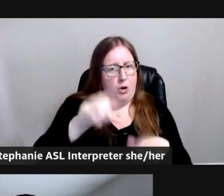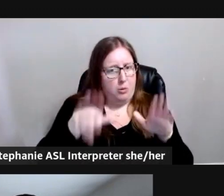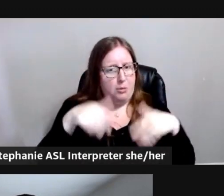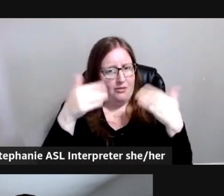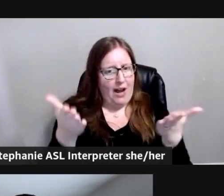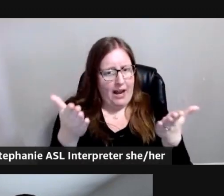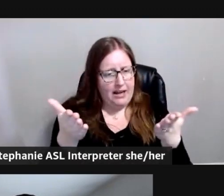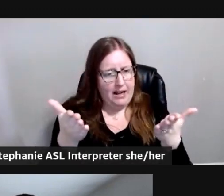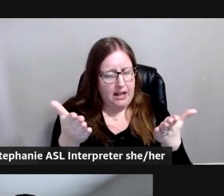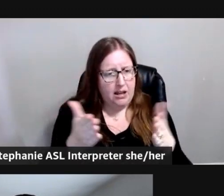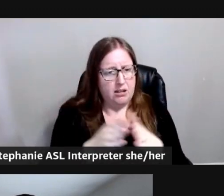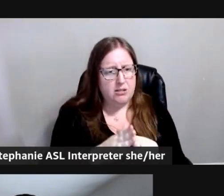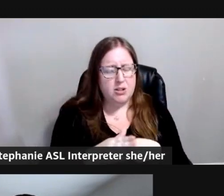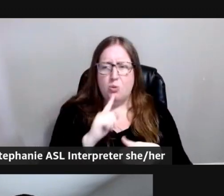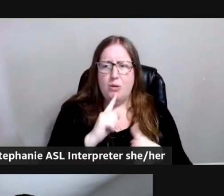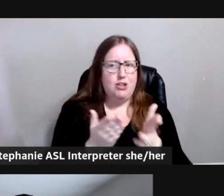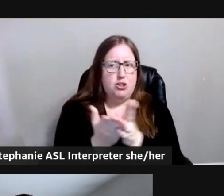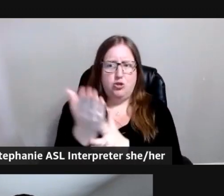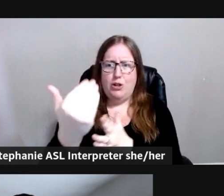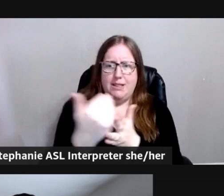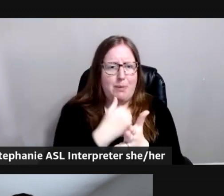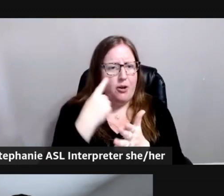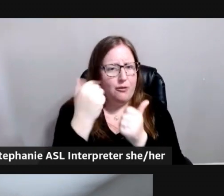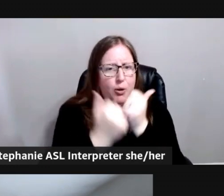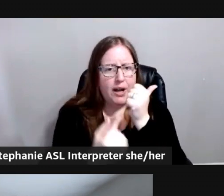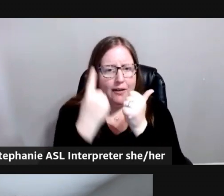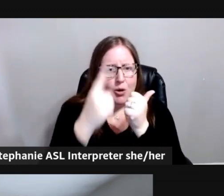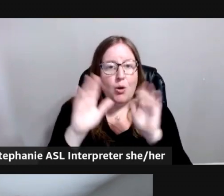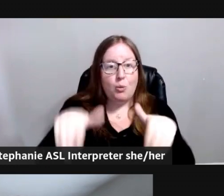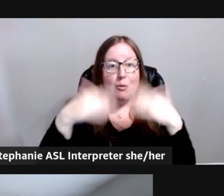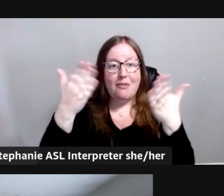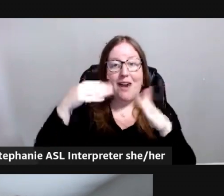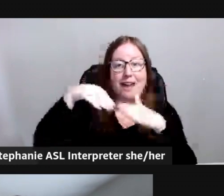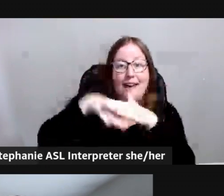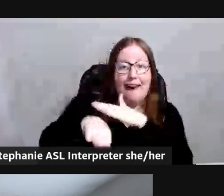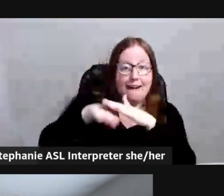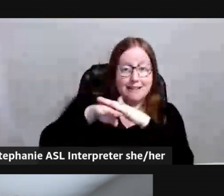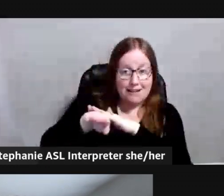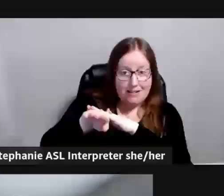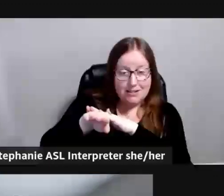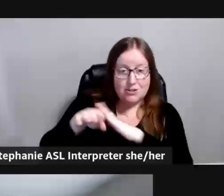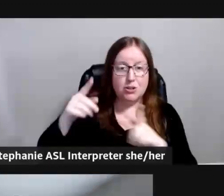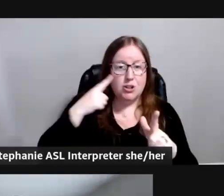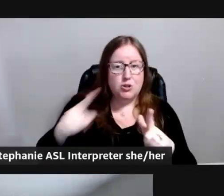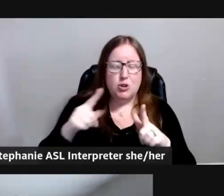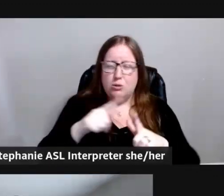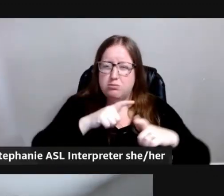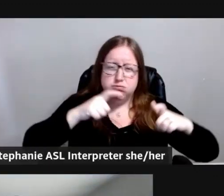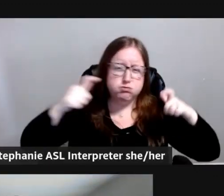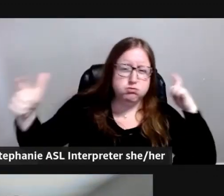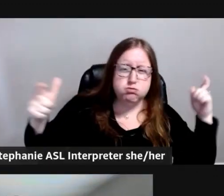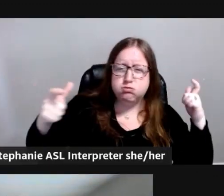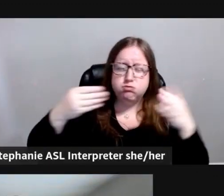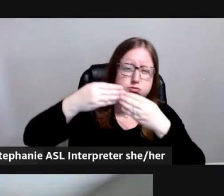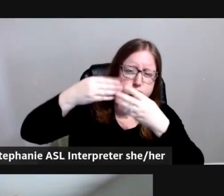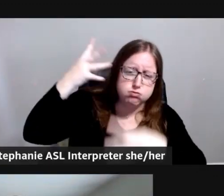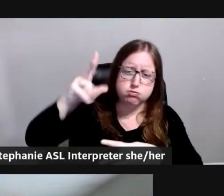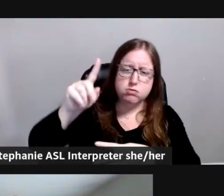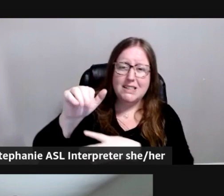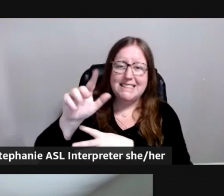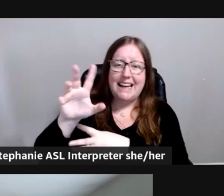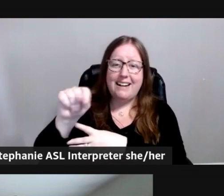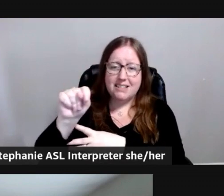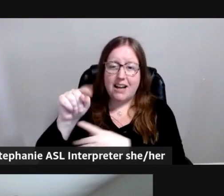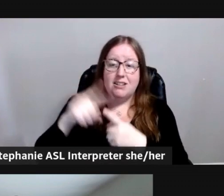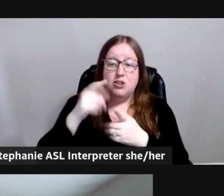I think just to be really transparent to everybody, we're providing everyone access to large data sets to help people